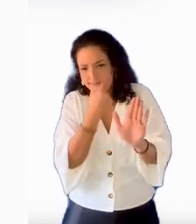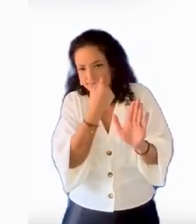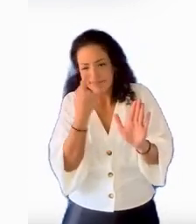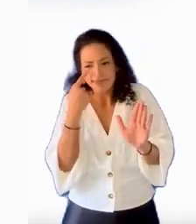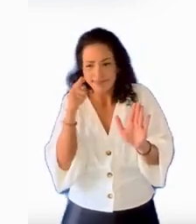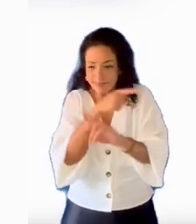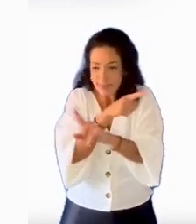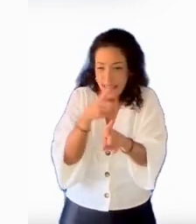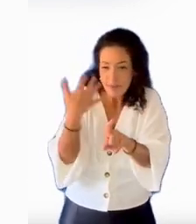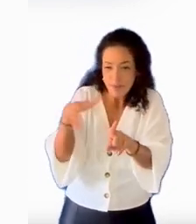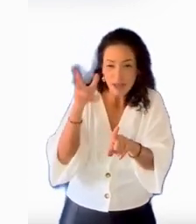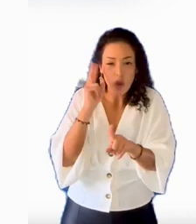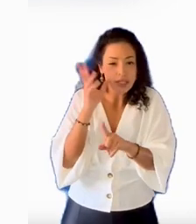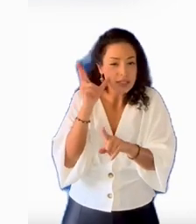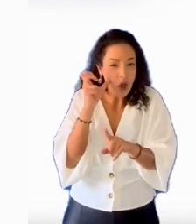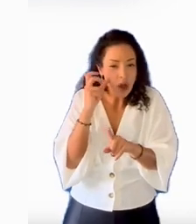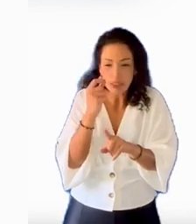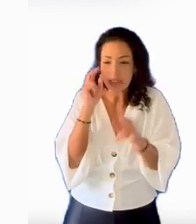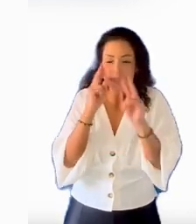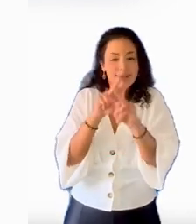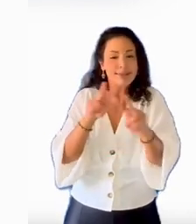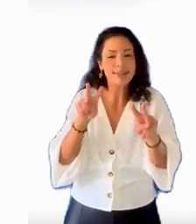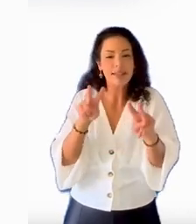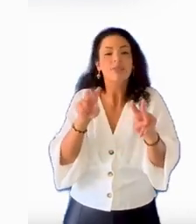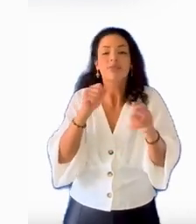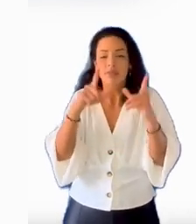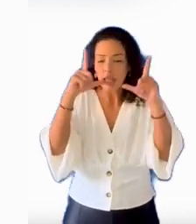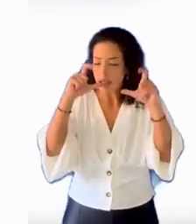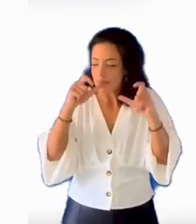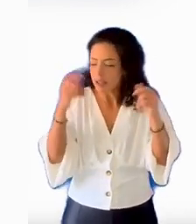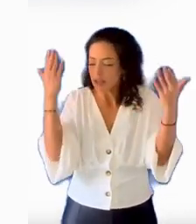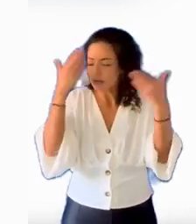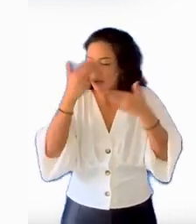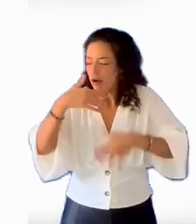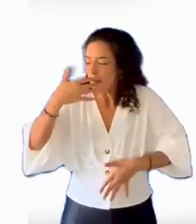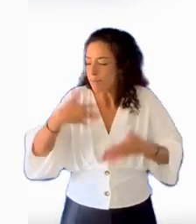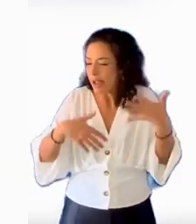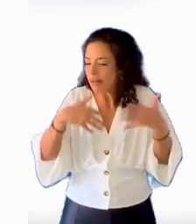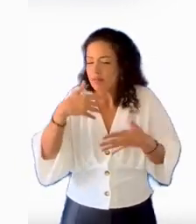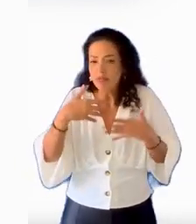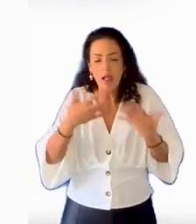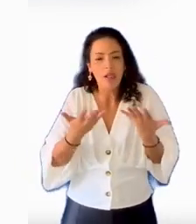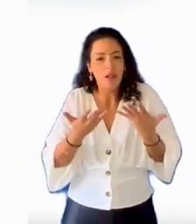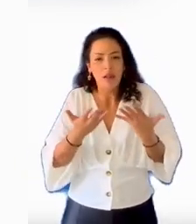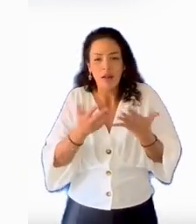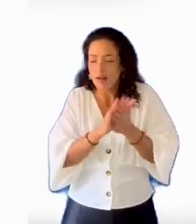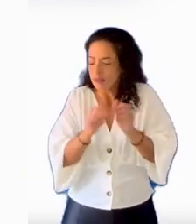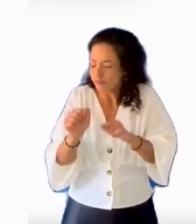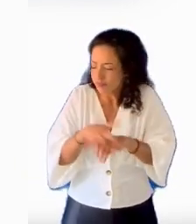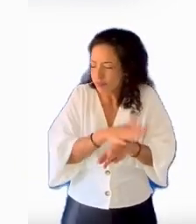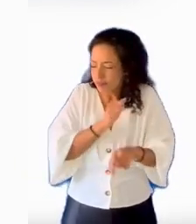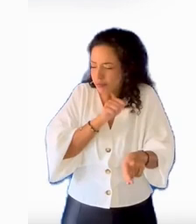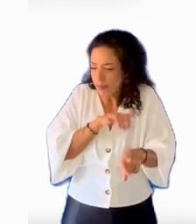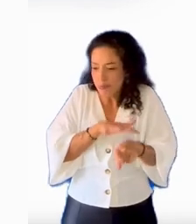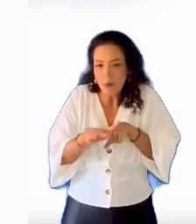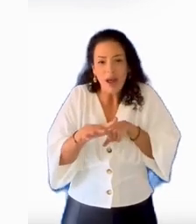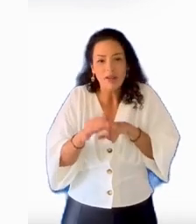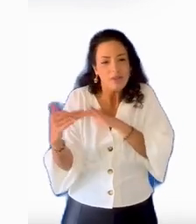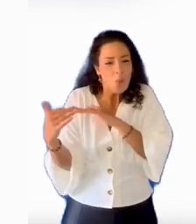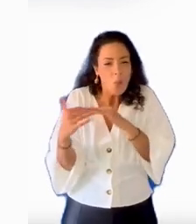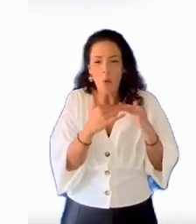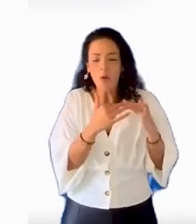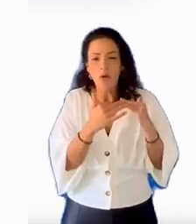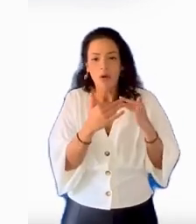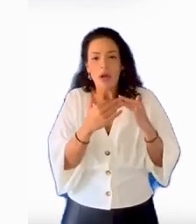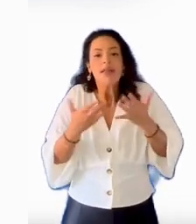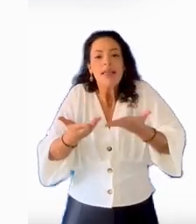they had been heard and seen, even when some of those images were dark, painful, and soaked in the blood of their country's losses. They provided us a place